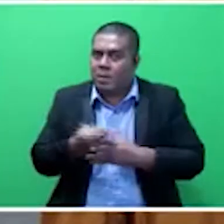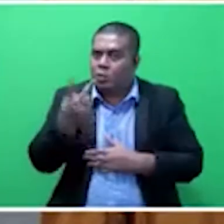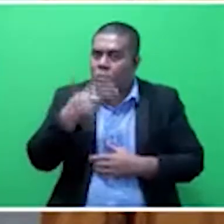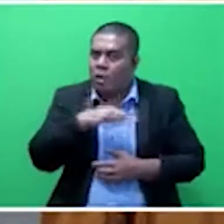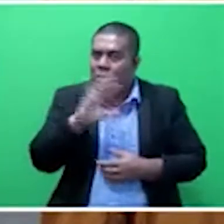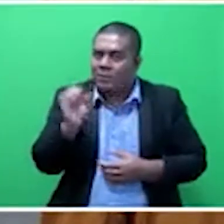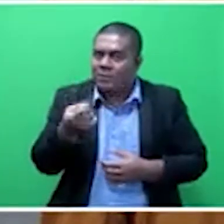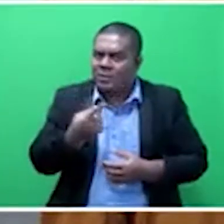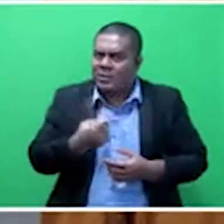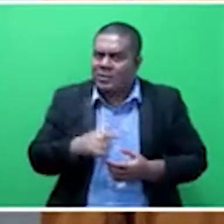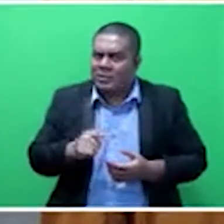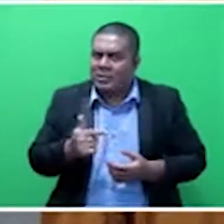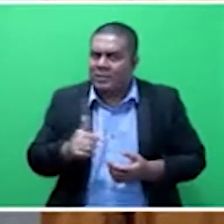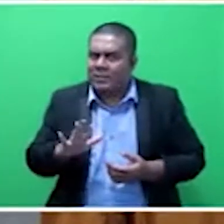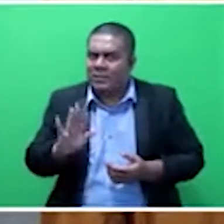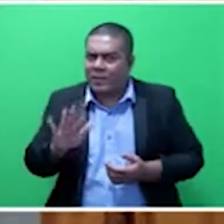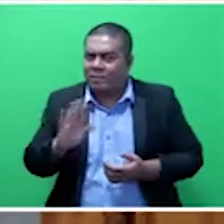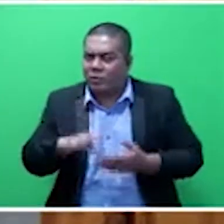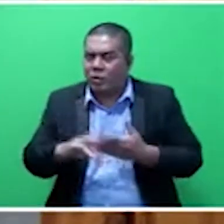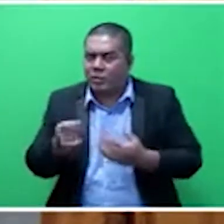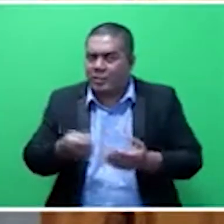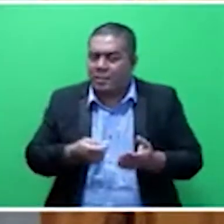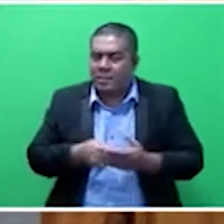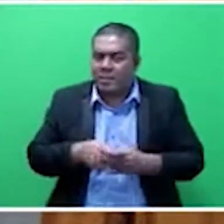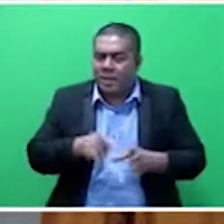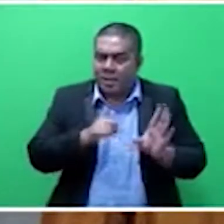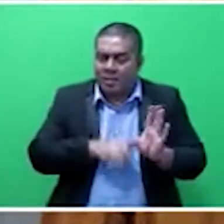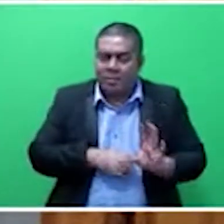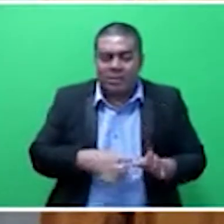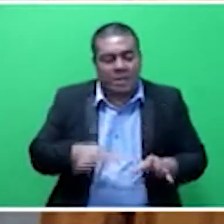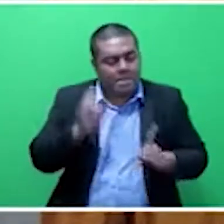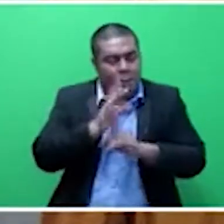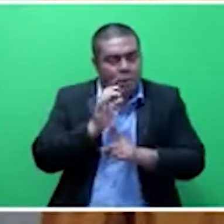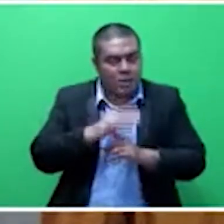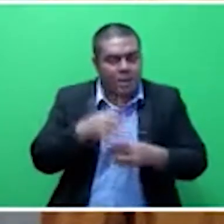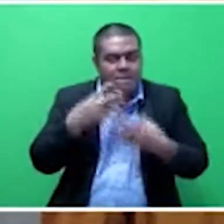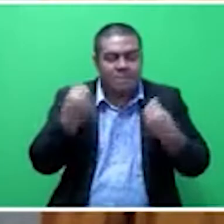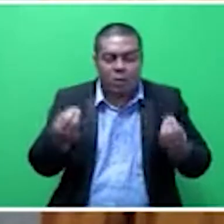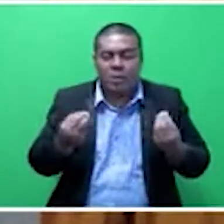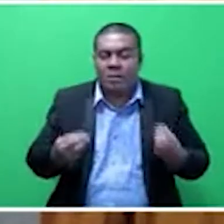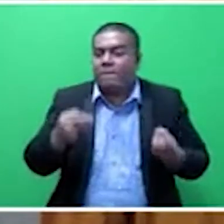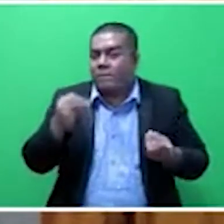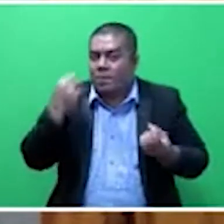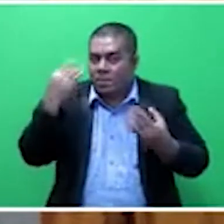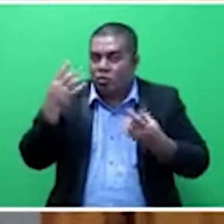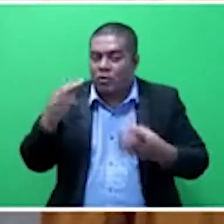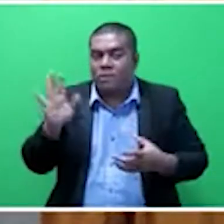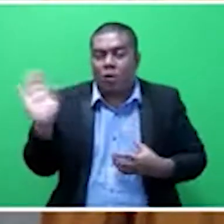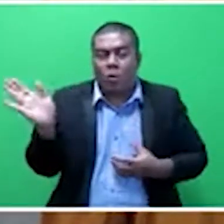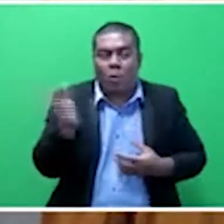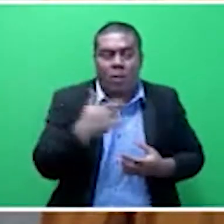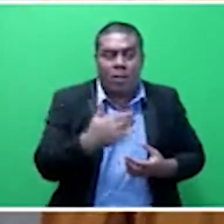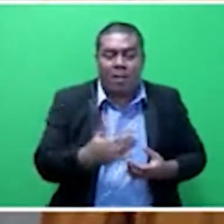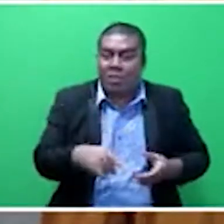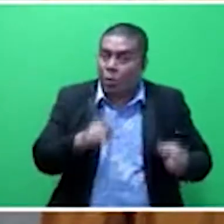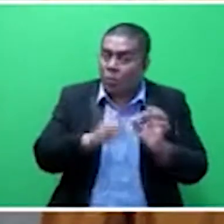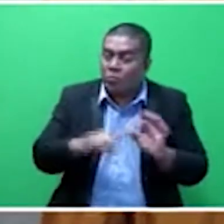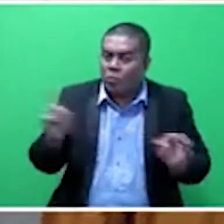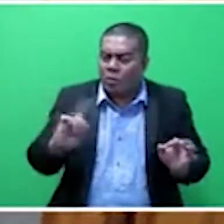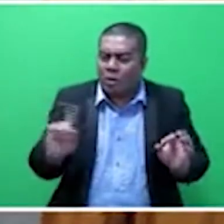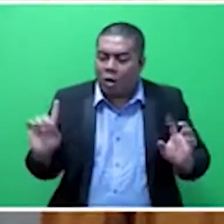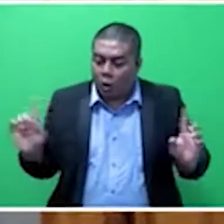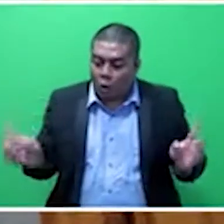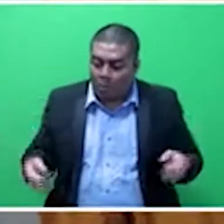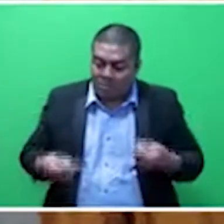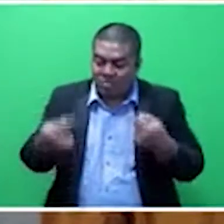$2,572 per annum. This is a very important and valuable information for all. Mr. Speaker, the question is whether the opposition has read and